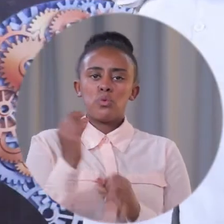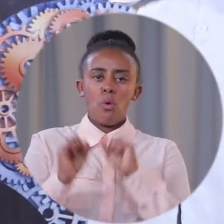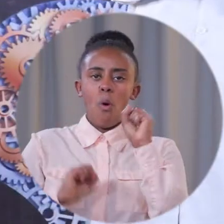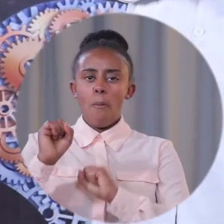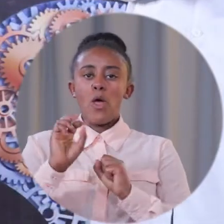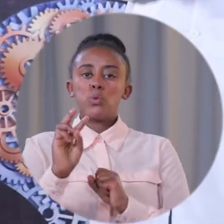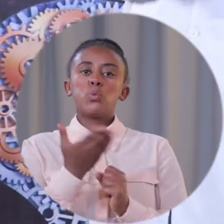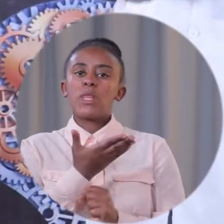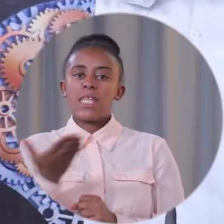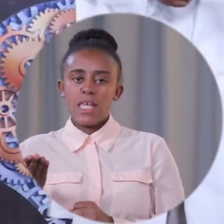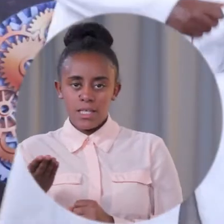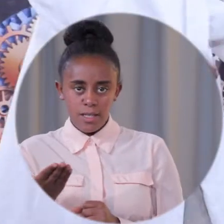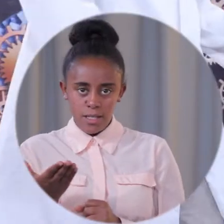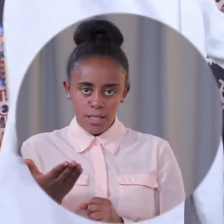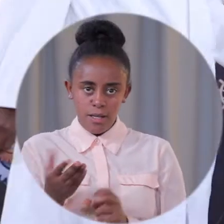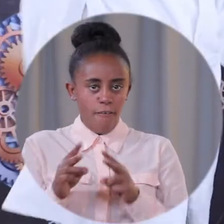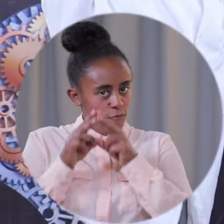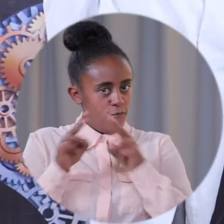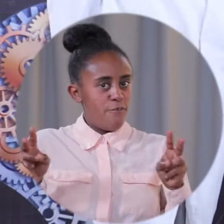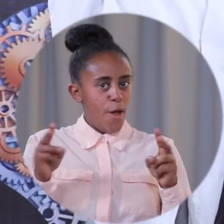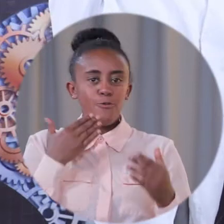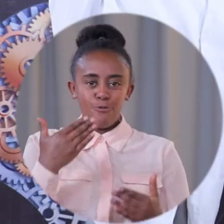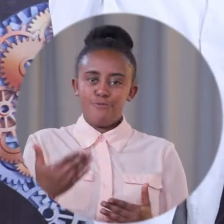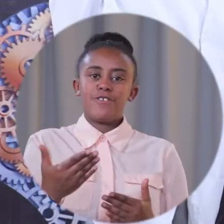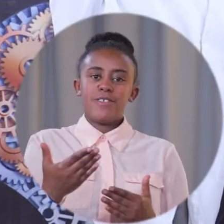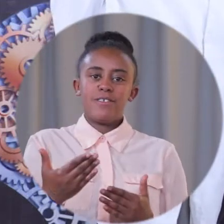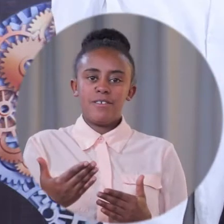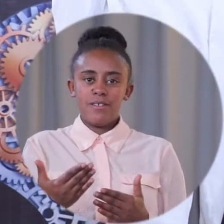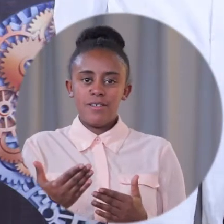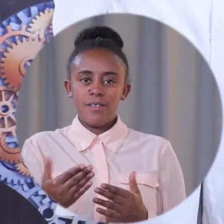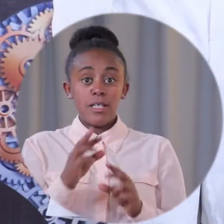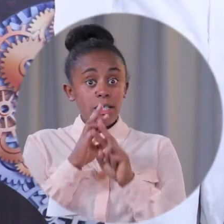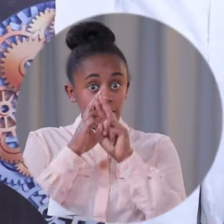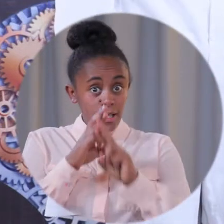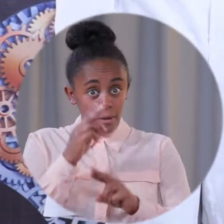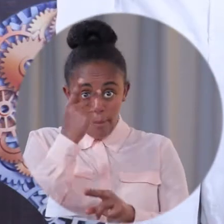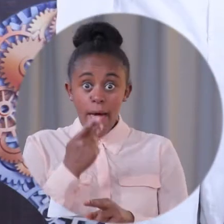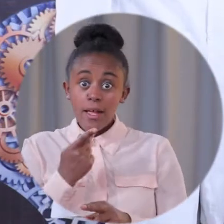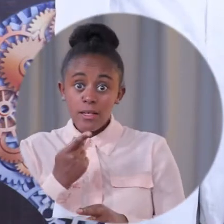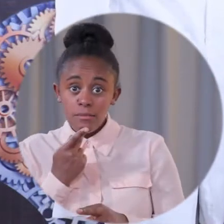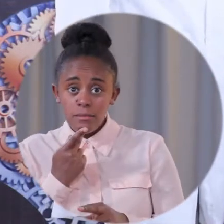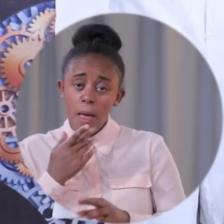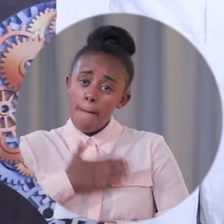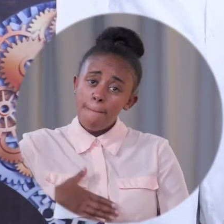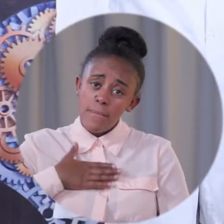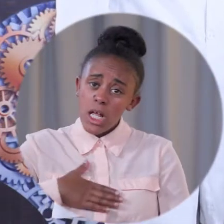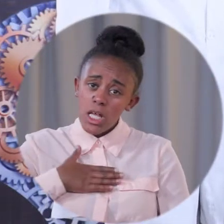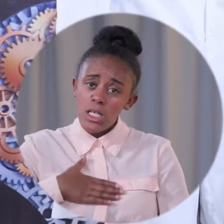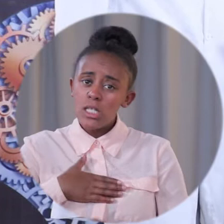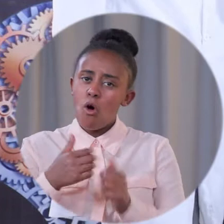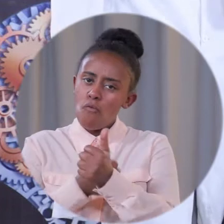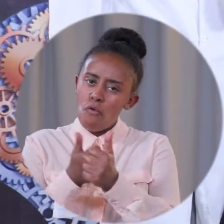two things. Very good. Very good. Dear parents, please follow